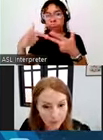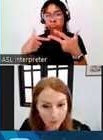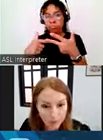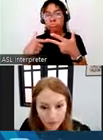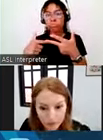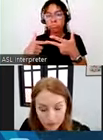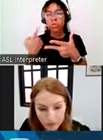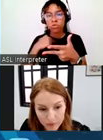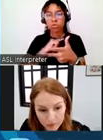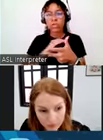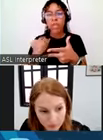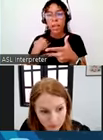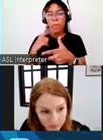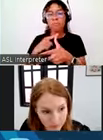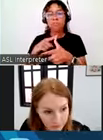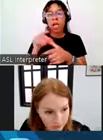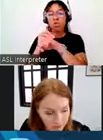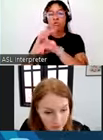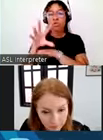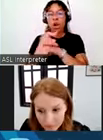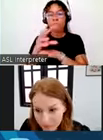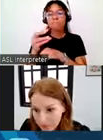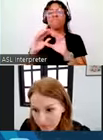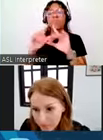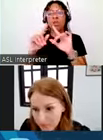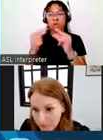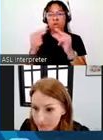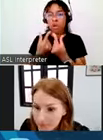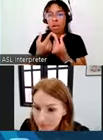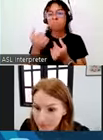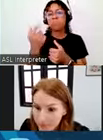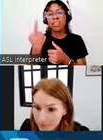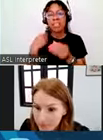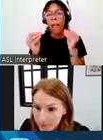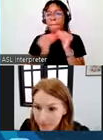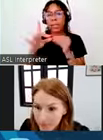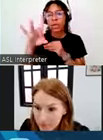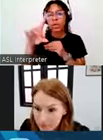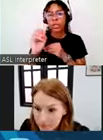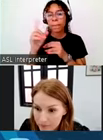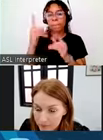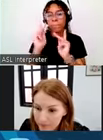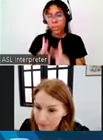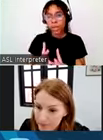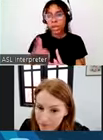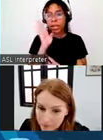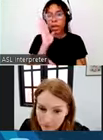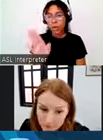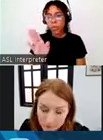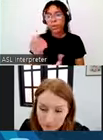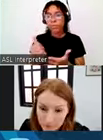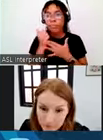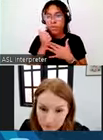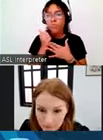the advisory group where we have 80 plus members from a variety of fields and communities that are giving us this